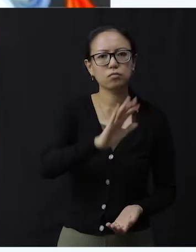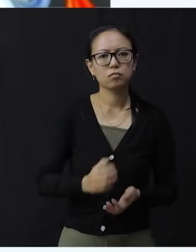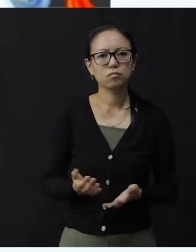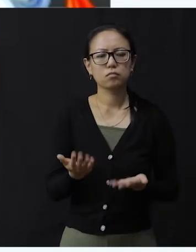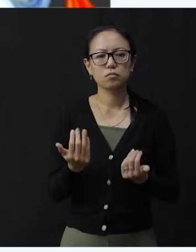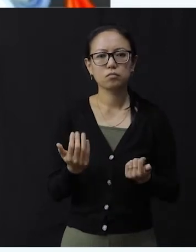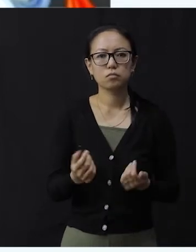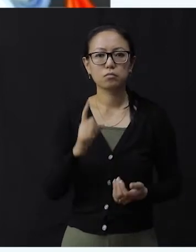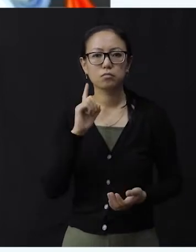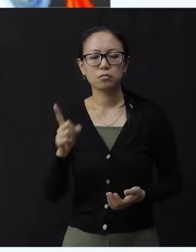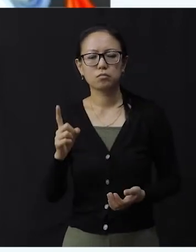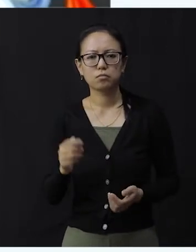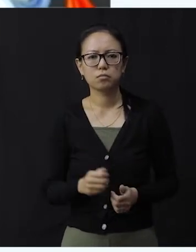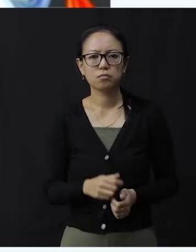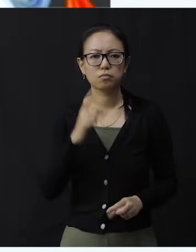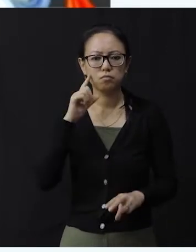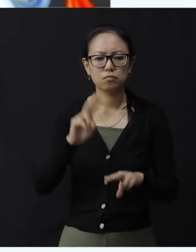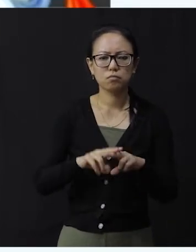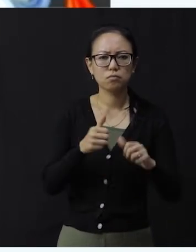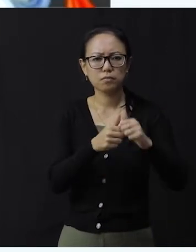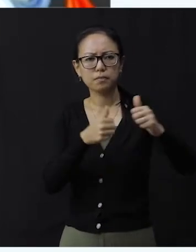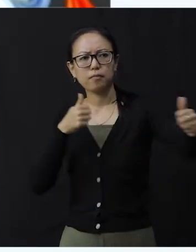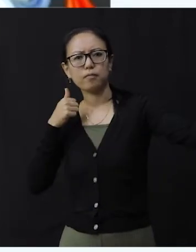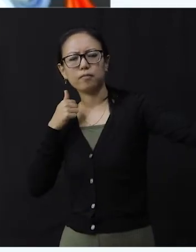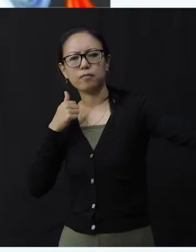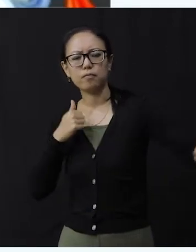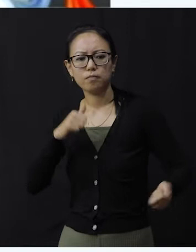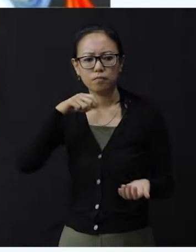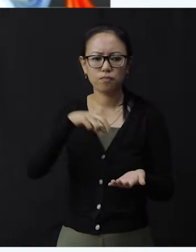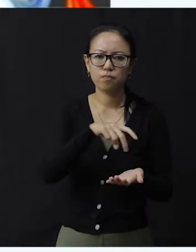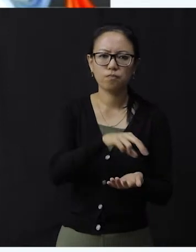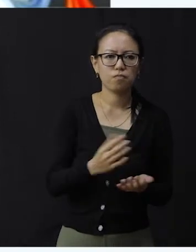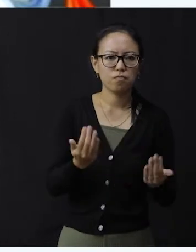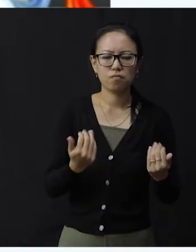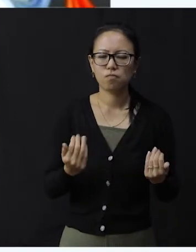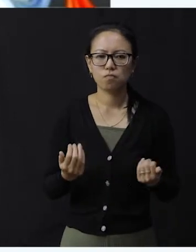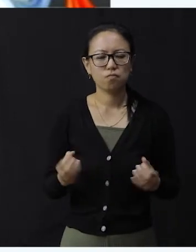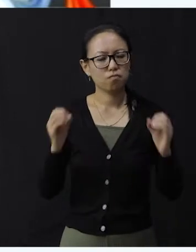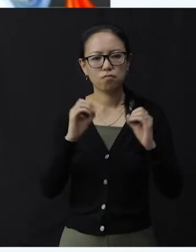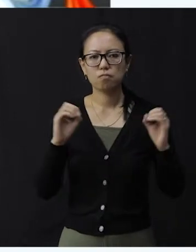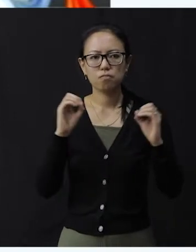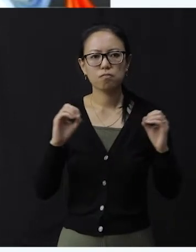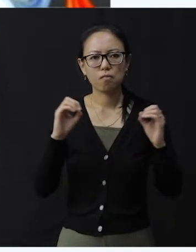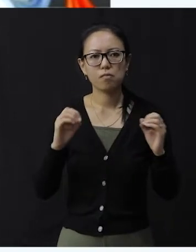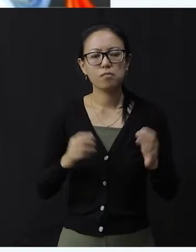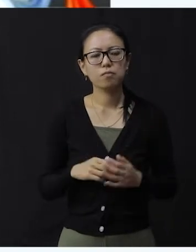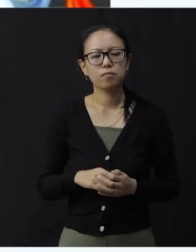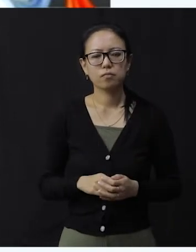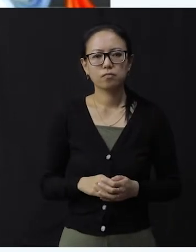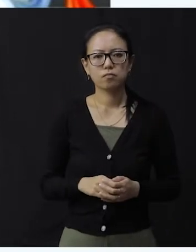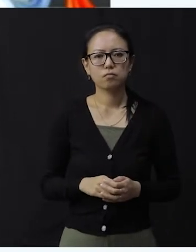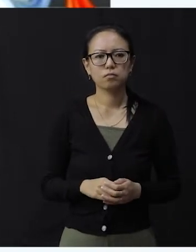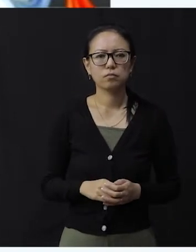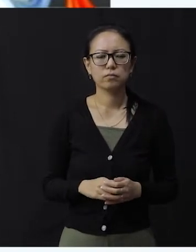places which seems very far away from us because it's a very long distance for us and we find very